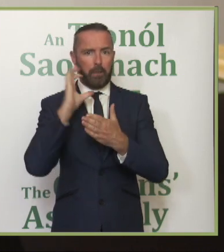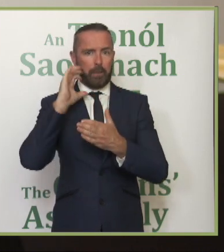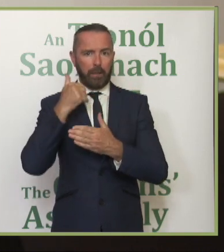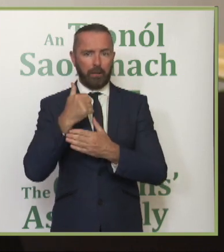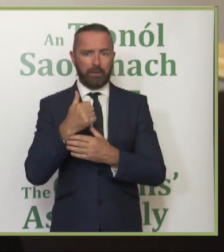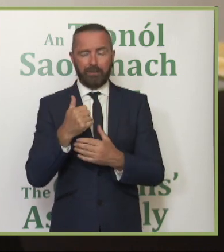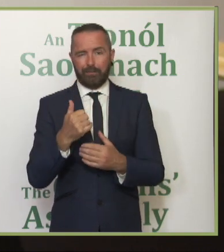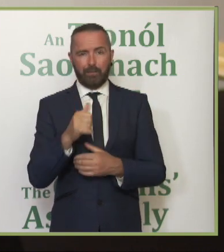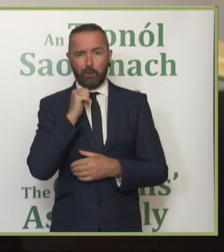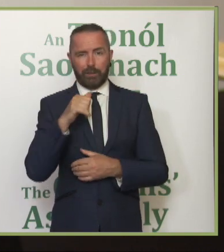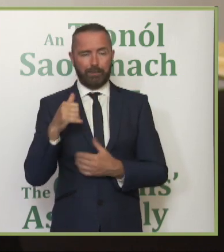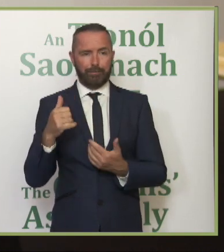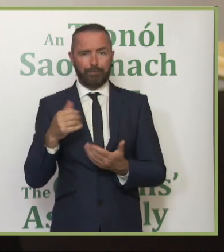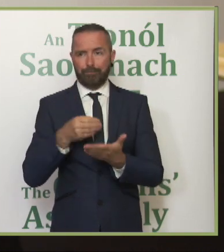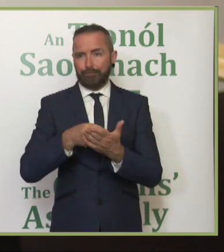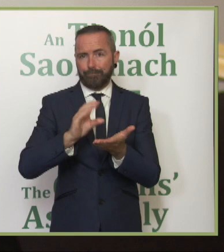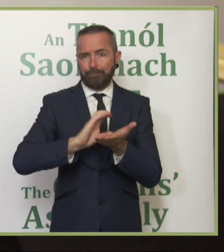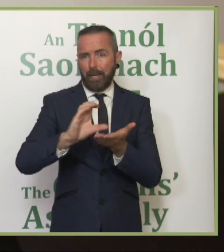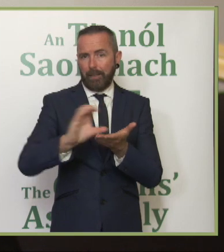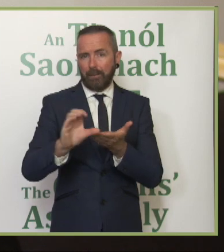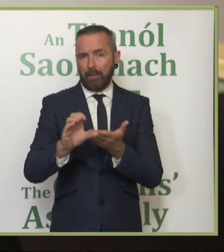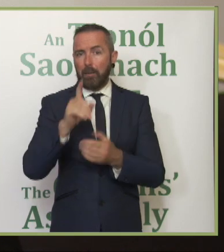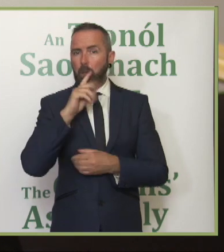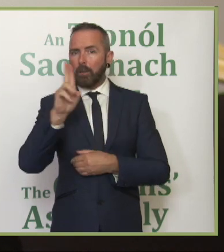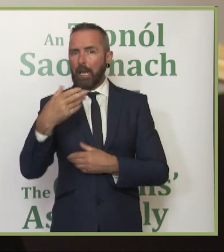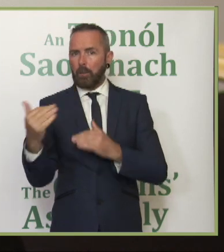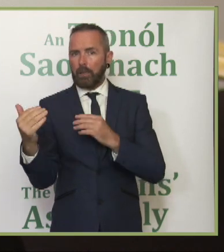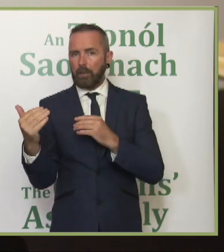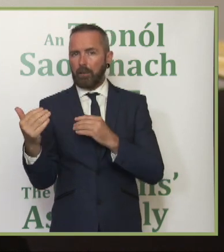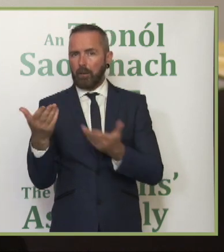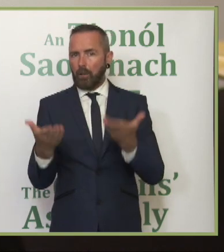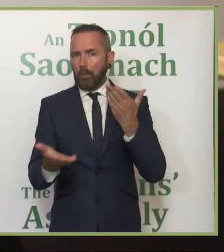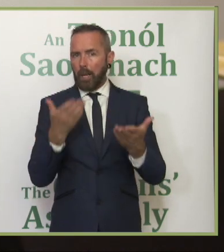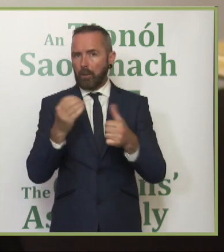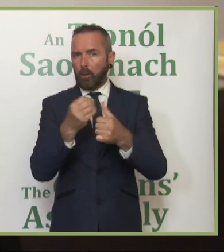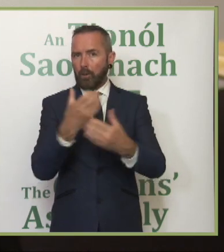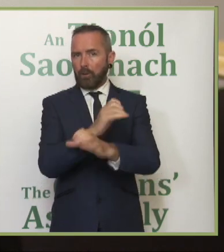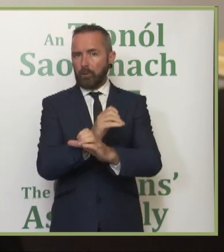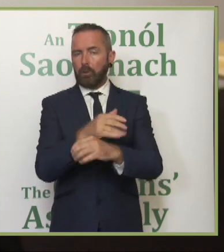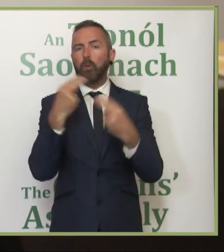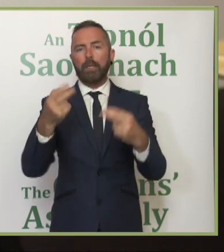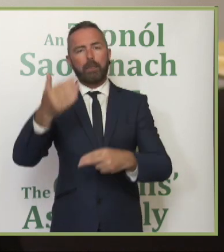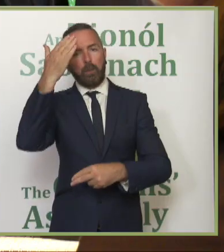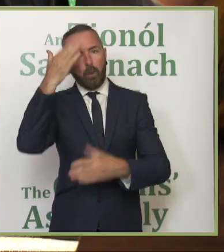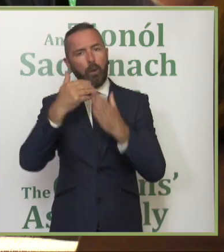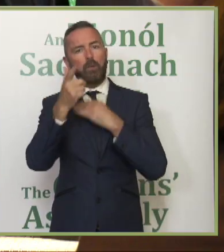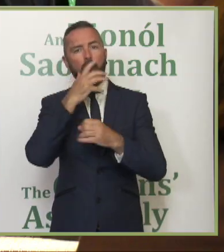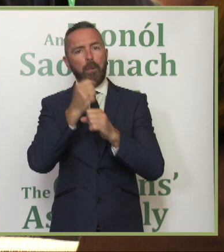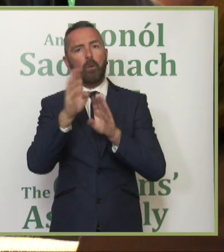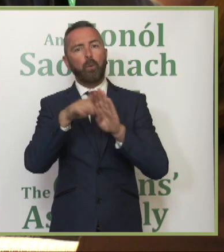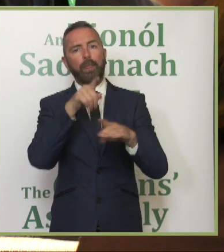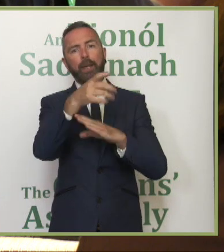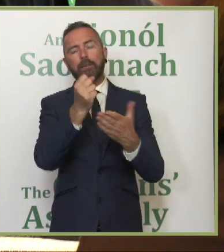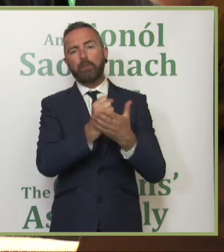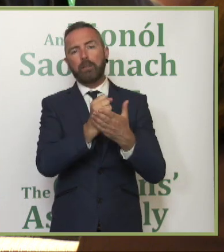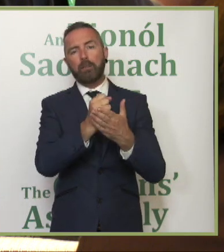Can we then compare them to other countries? You'd have to know what you're talking about in terms of the study. And again, I would just